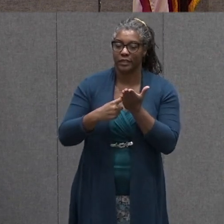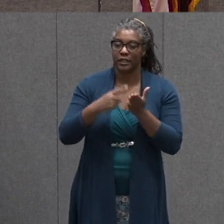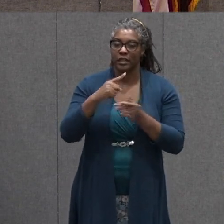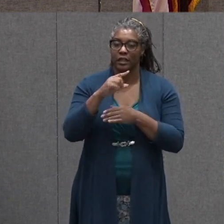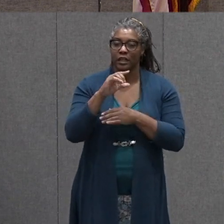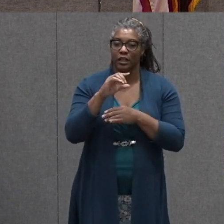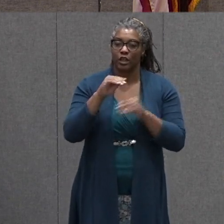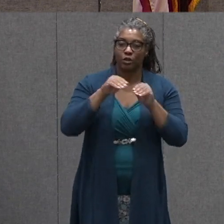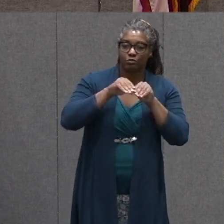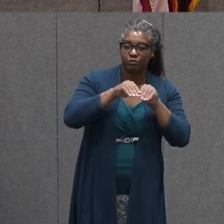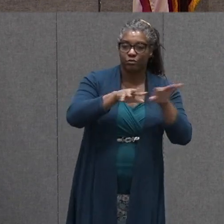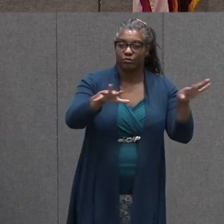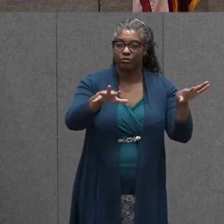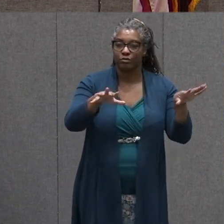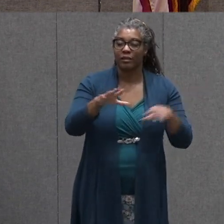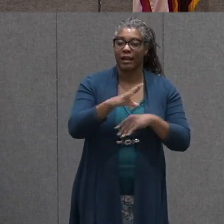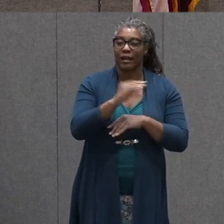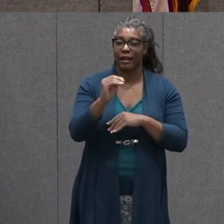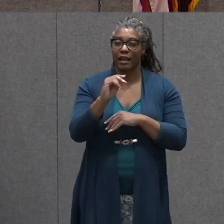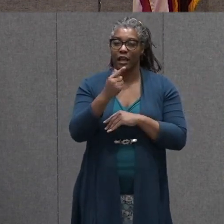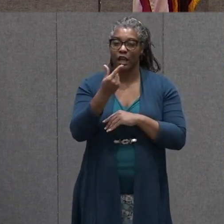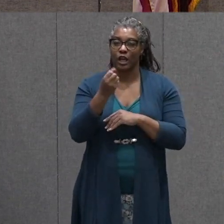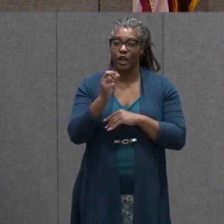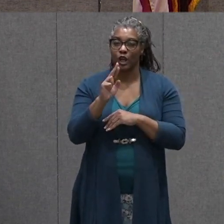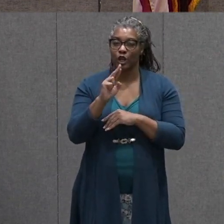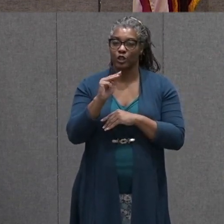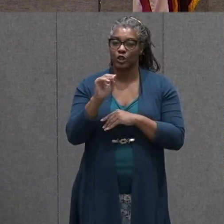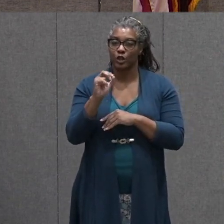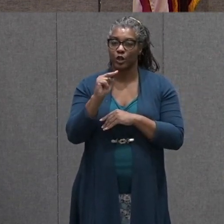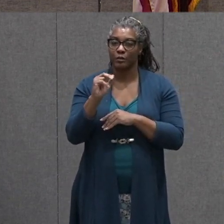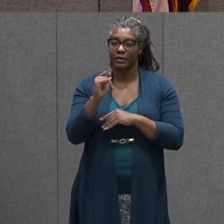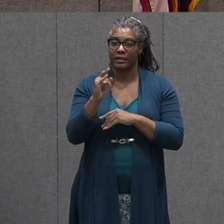you for working with me. I can't wait to see what Miss Kathy has.